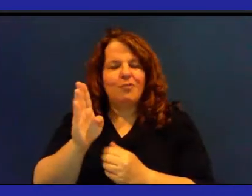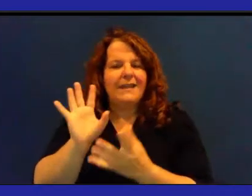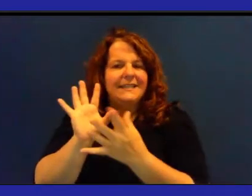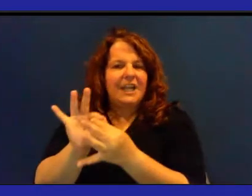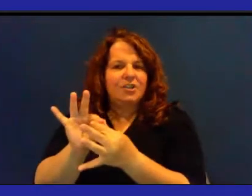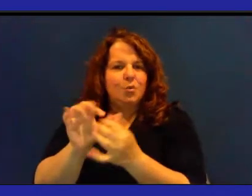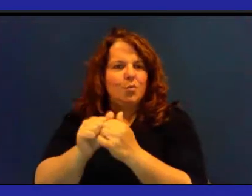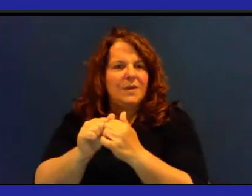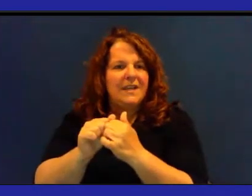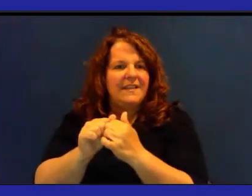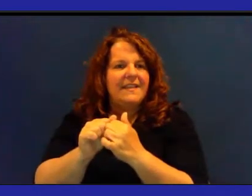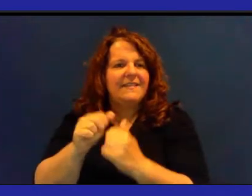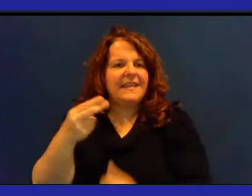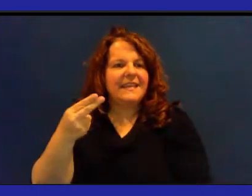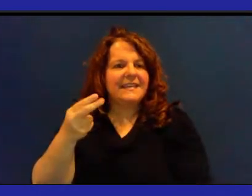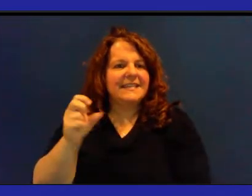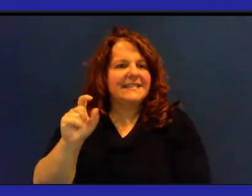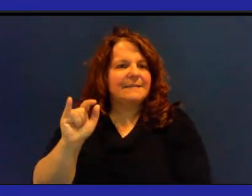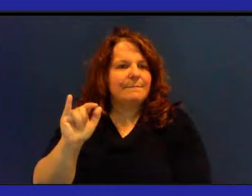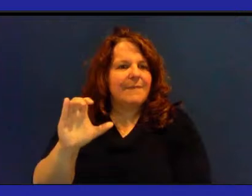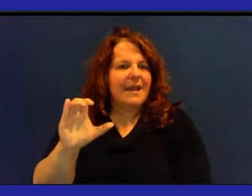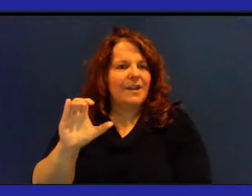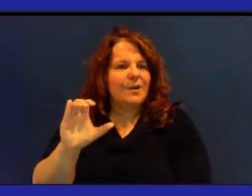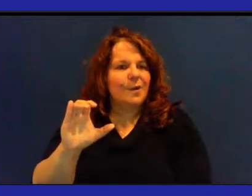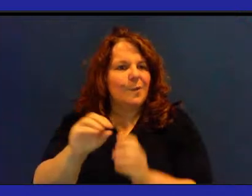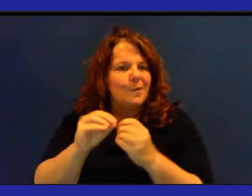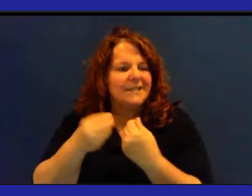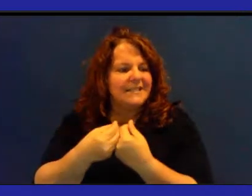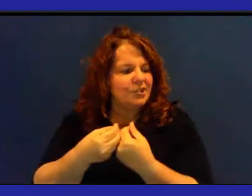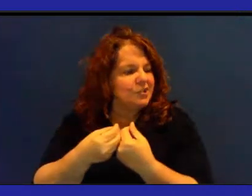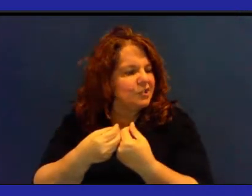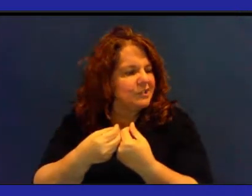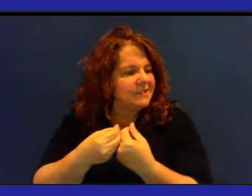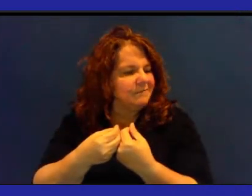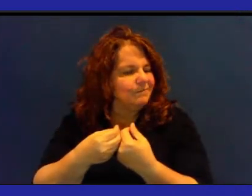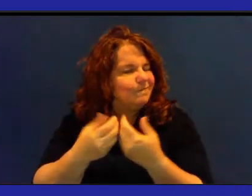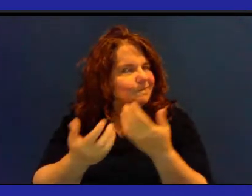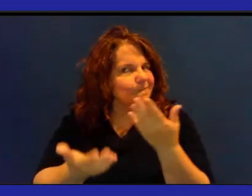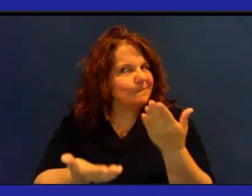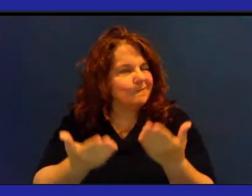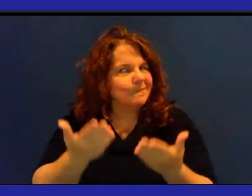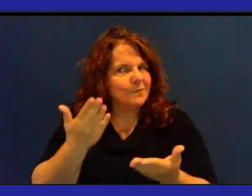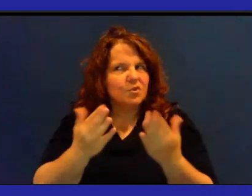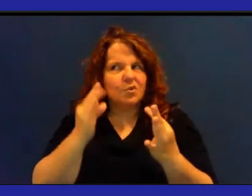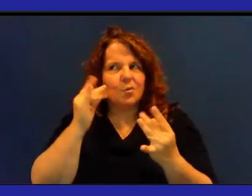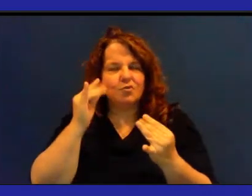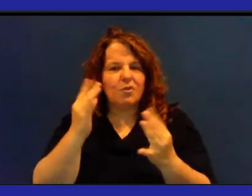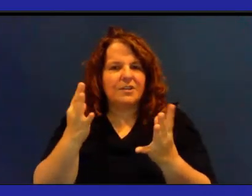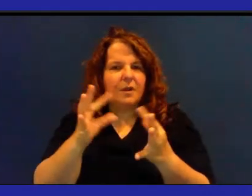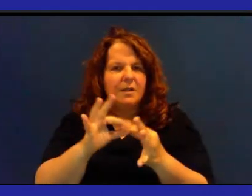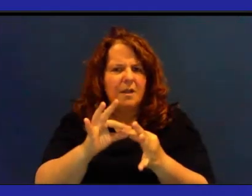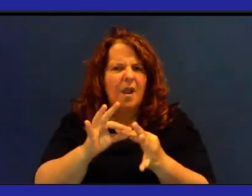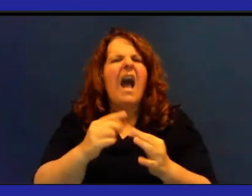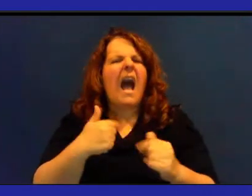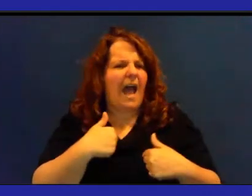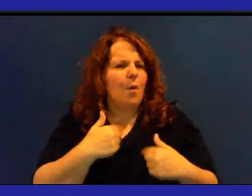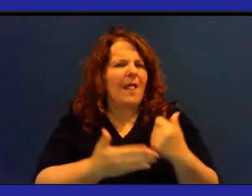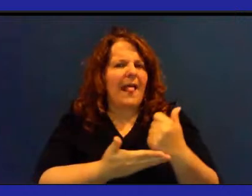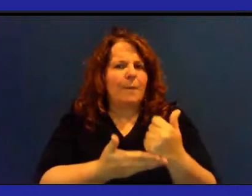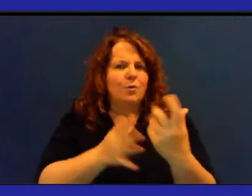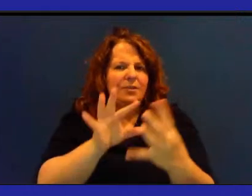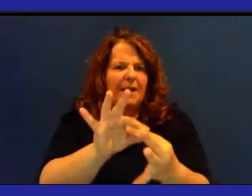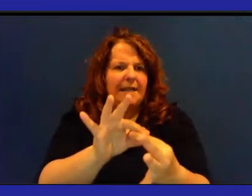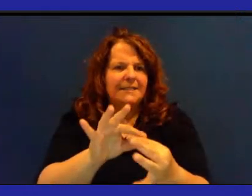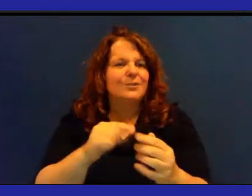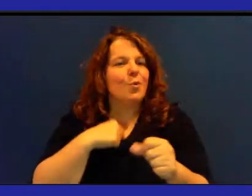Hispanic organization as well. Fenny, maybe, I know you may have, so we'll work. Get you connected to them. Yeah, so we can